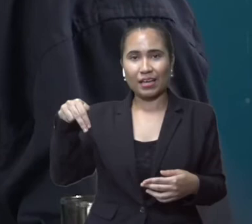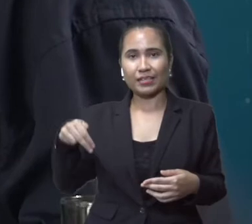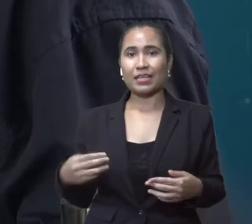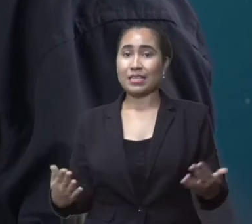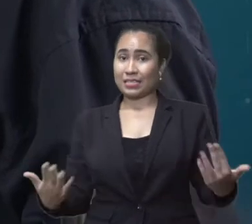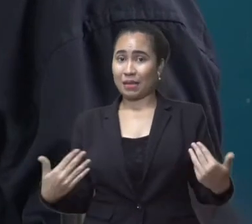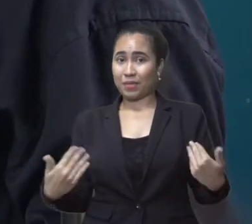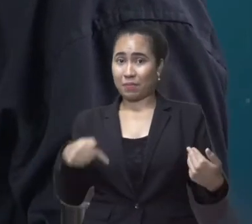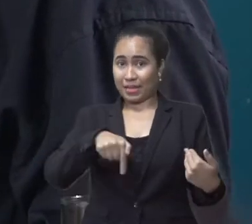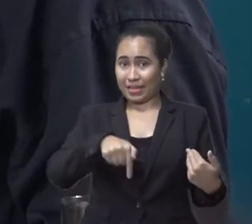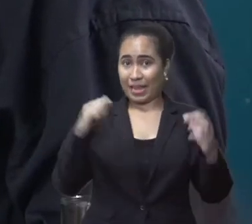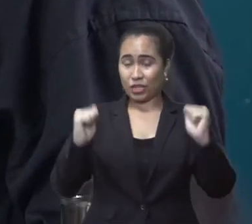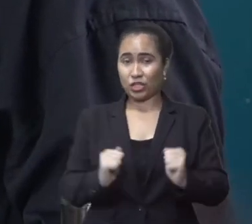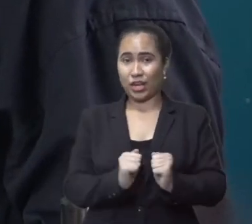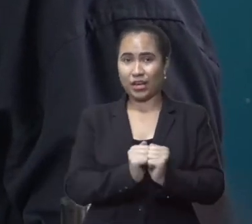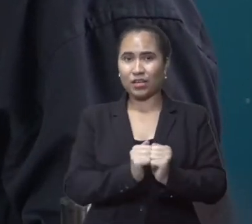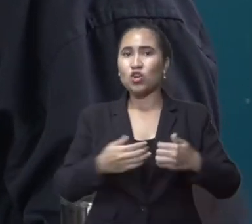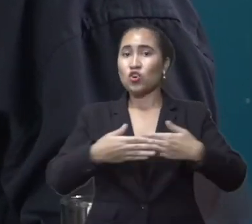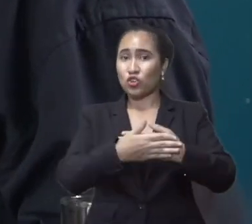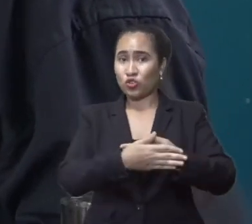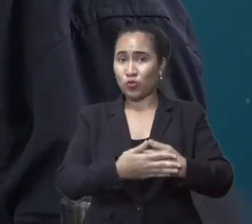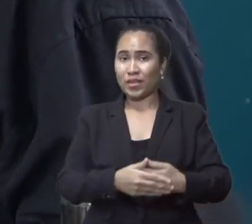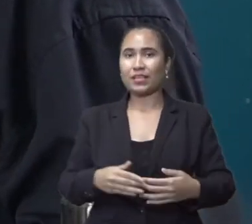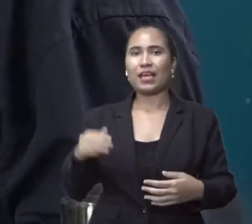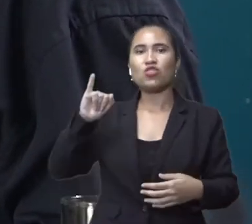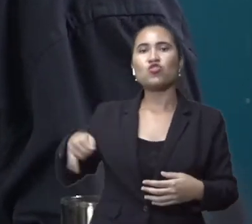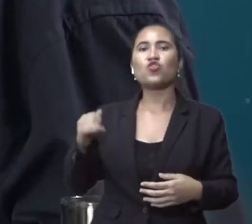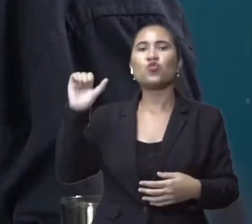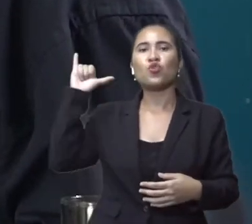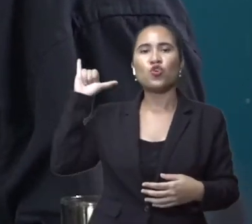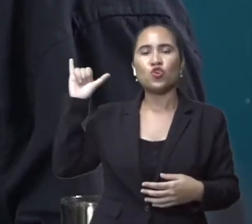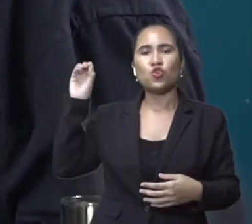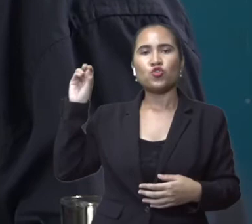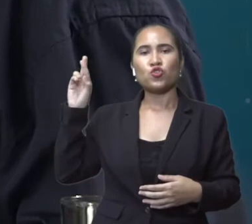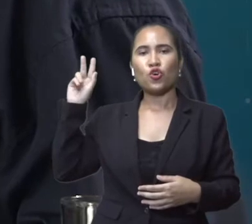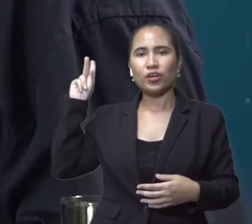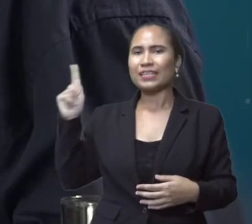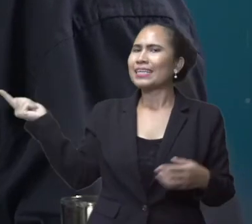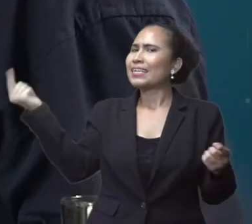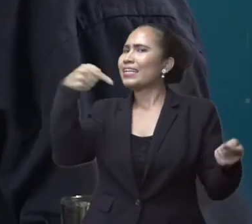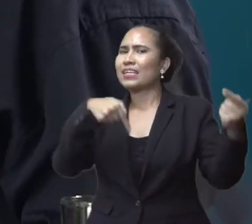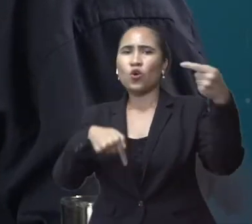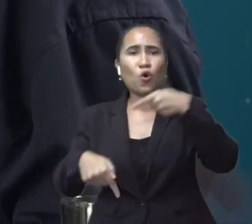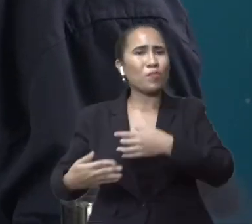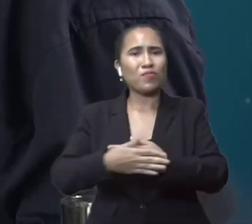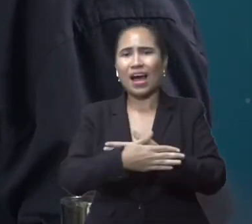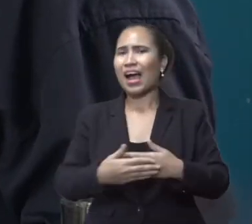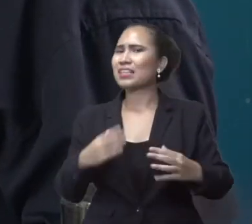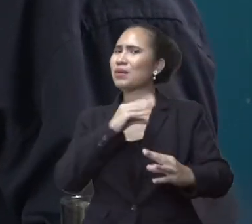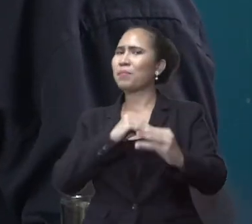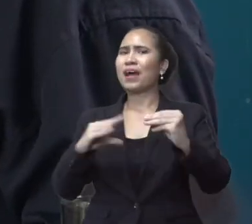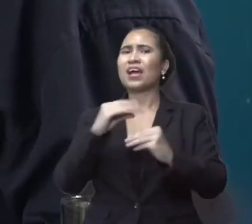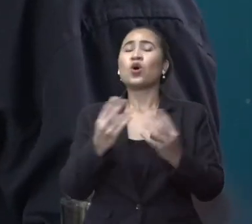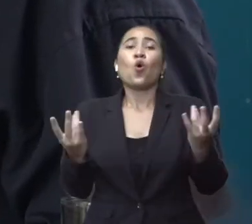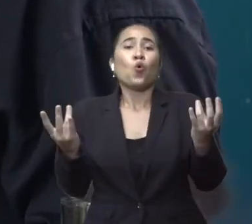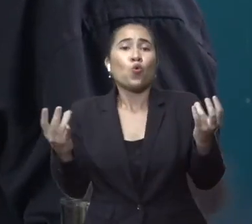September this year is holding a Transforming Education Summit in New York, which will bring together the member states to come and see how, working together, we can